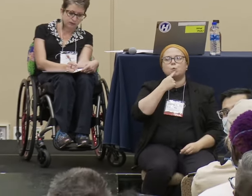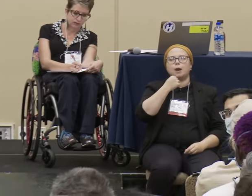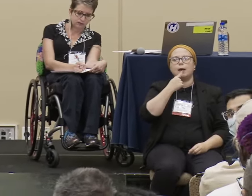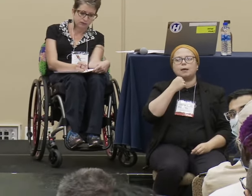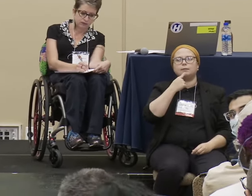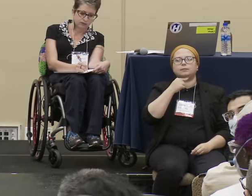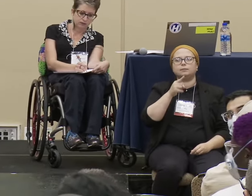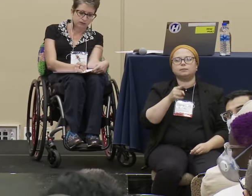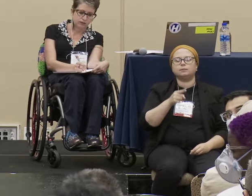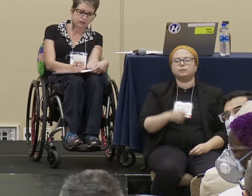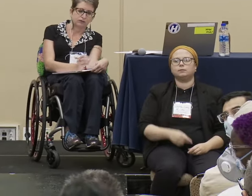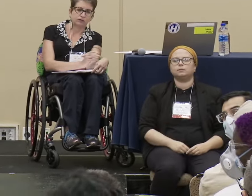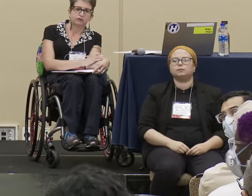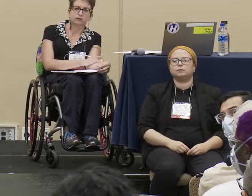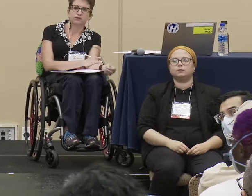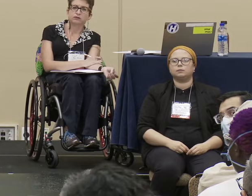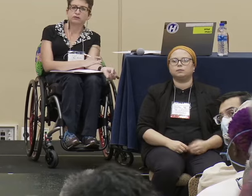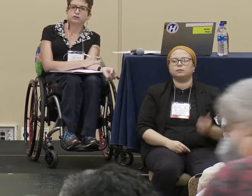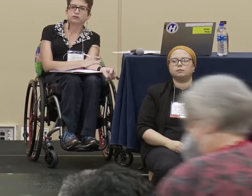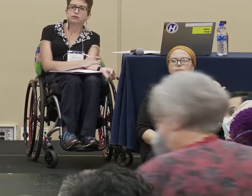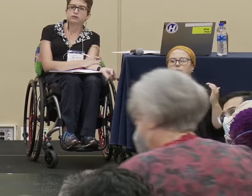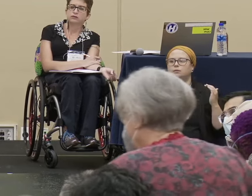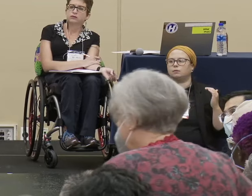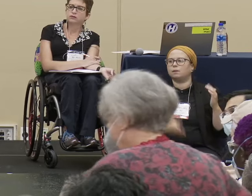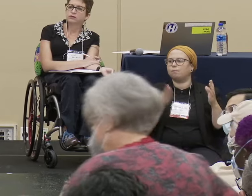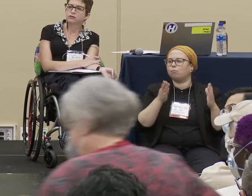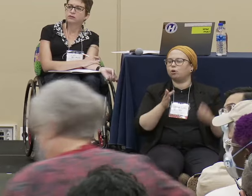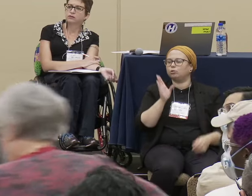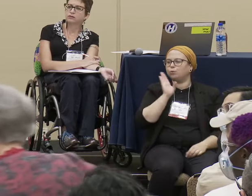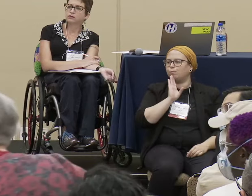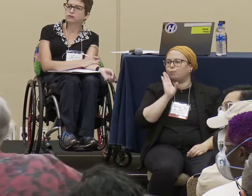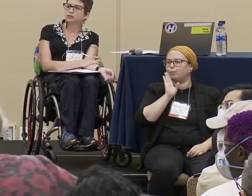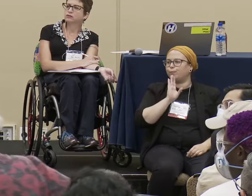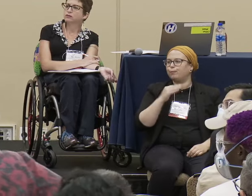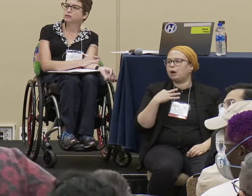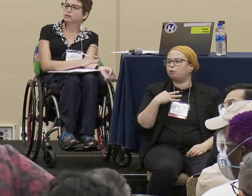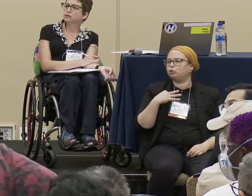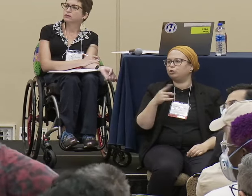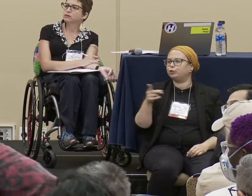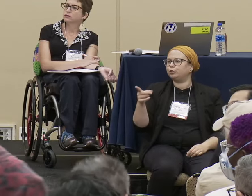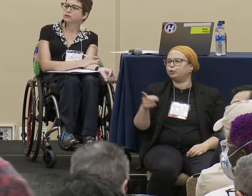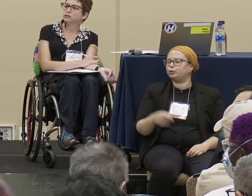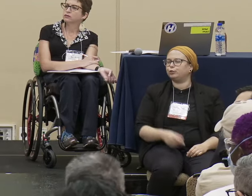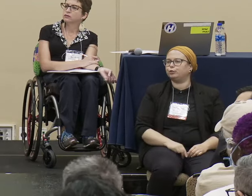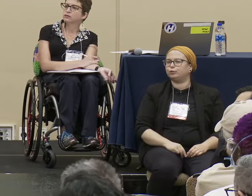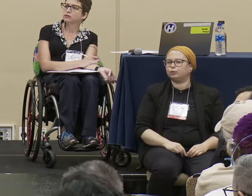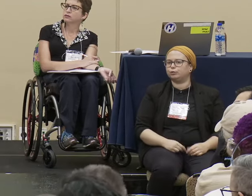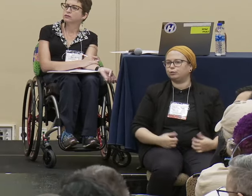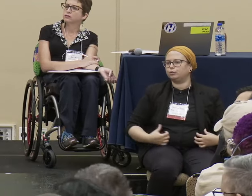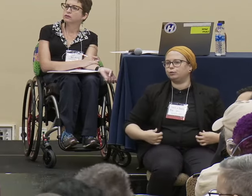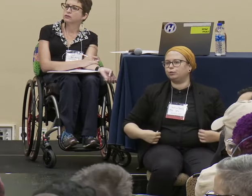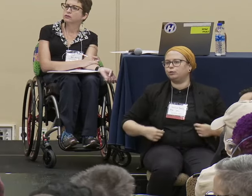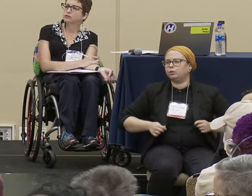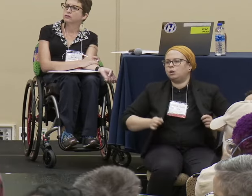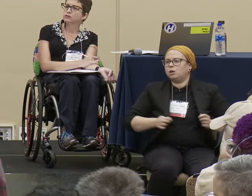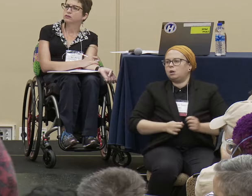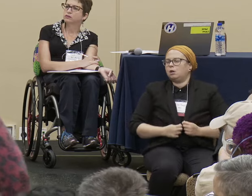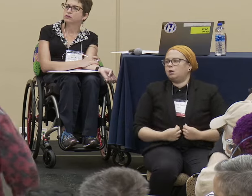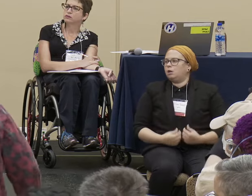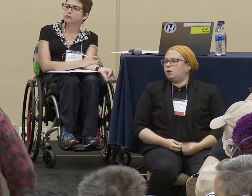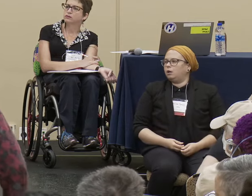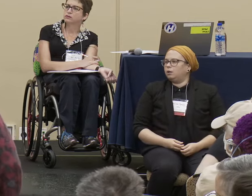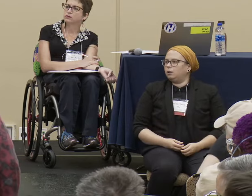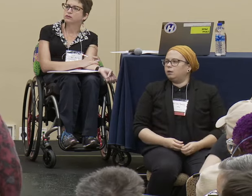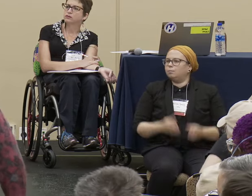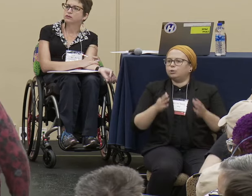you, followed by the person in the brown shirt right here. followed by the person right here with the sort